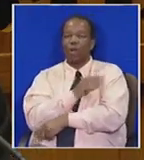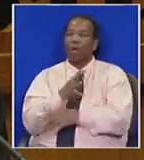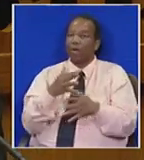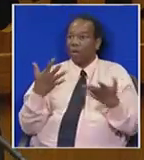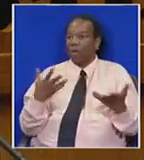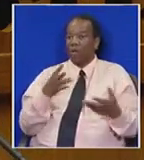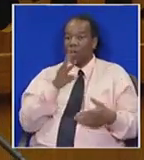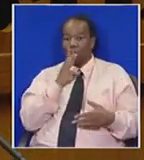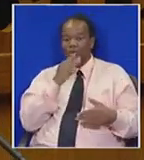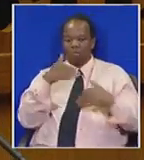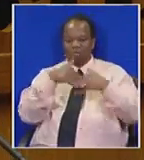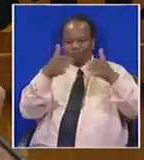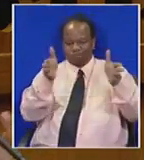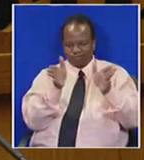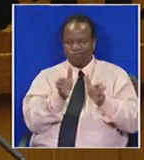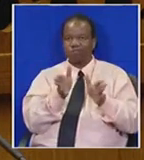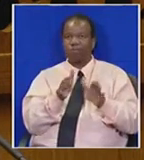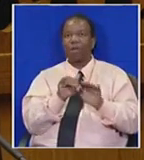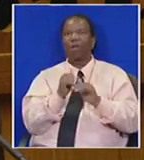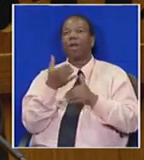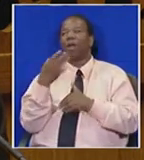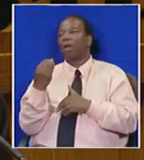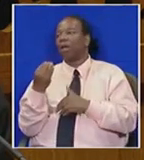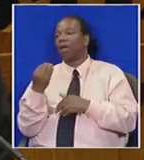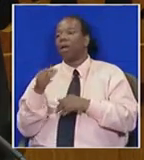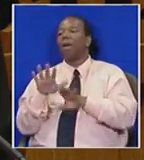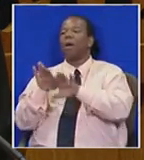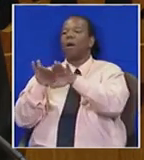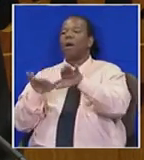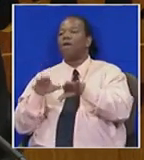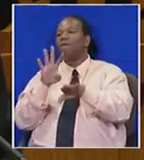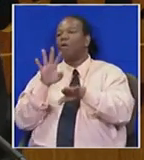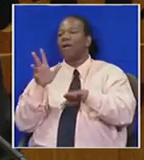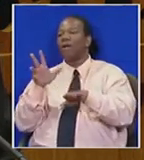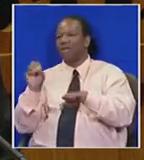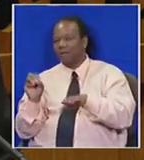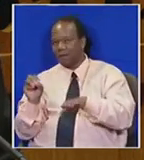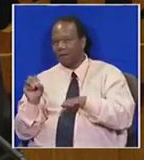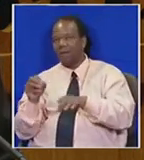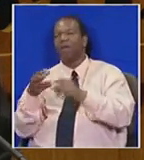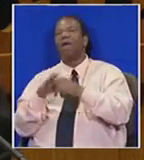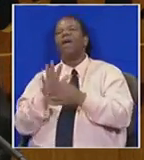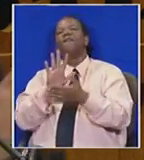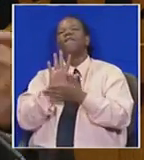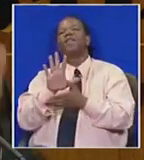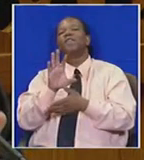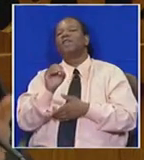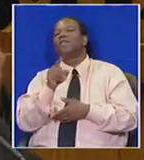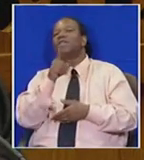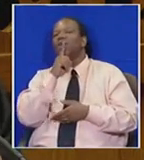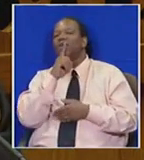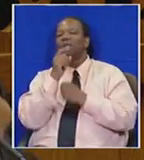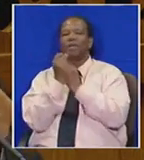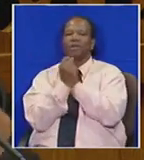water infrastructure. Assemble 480 new locomotives and 15,000 new taxis